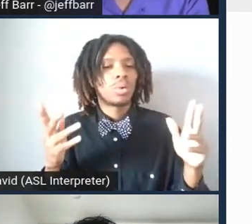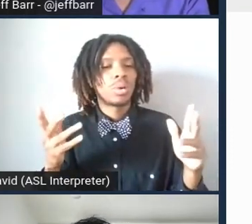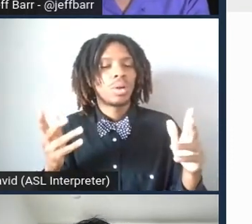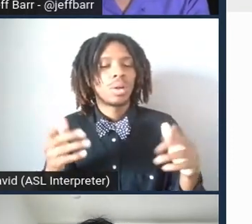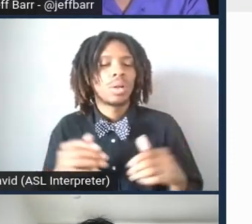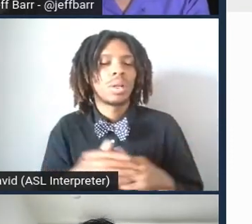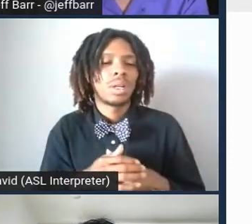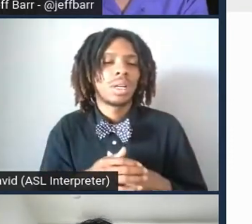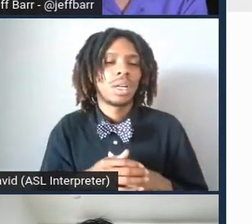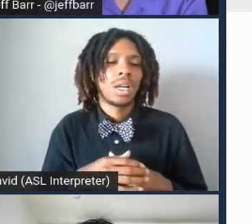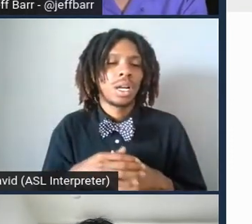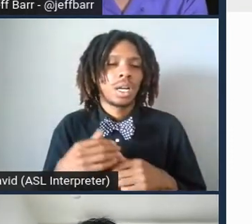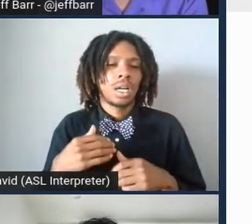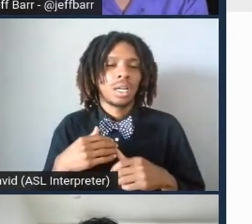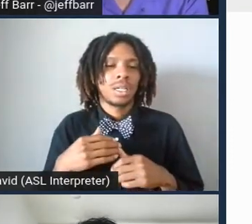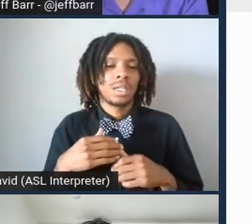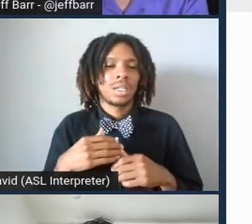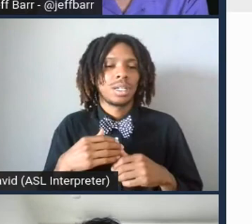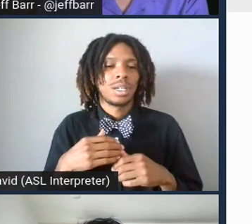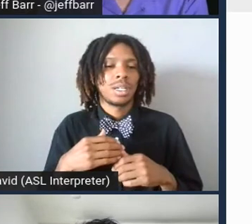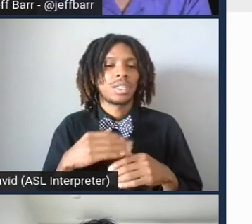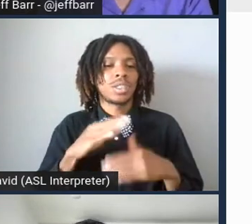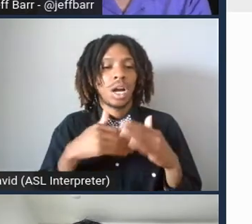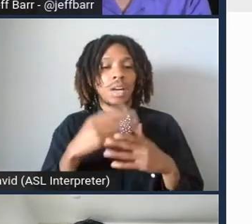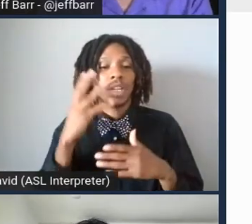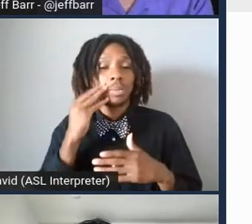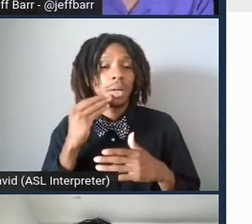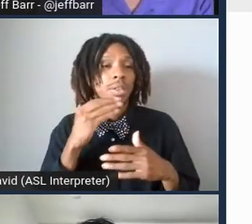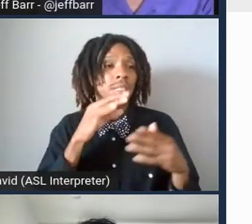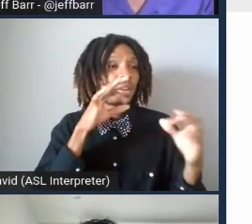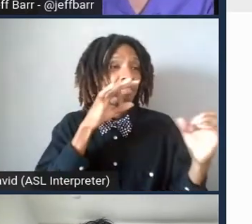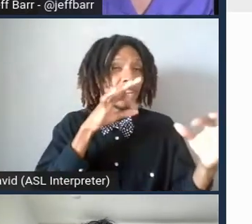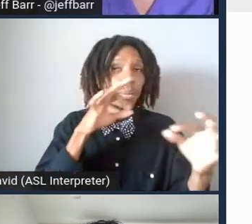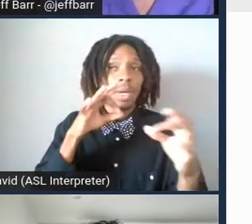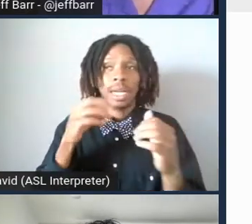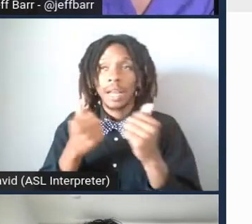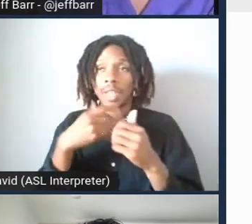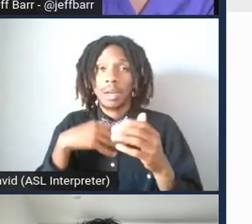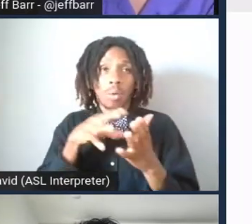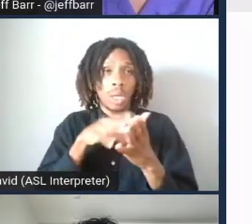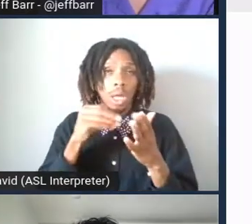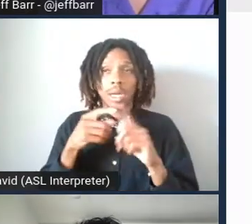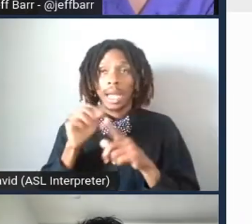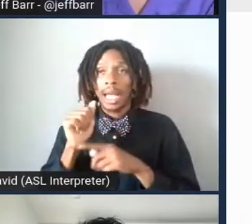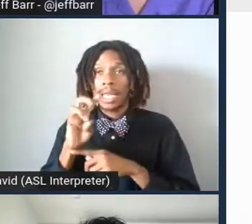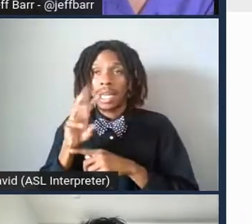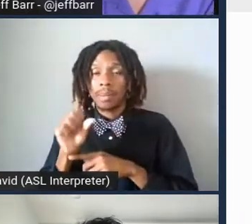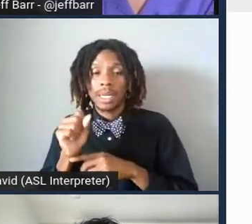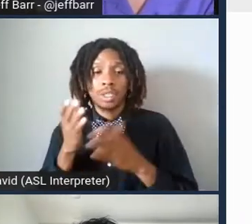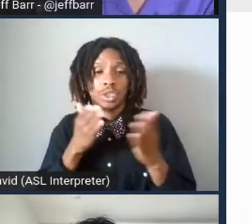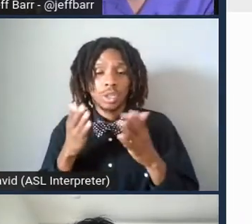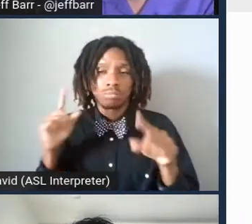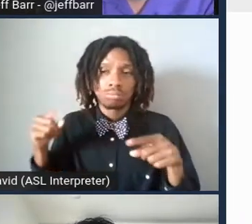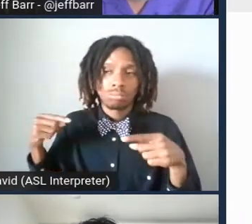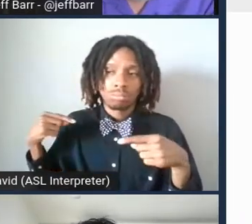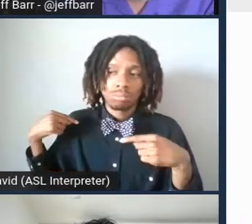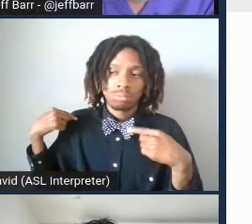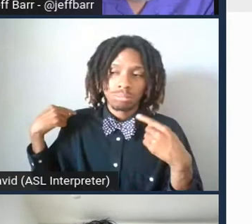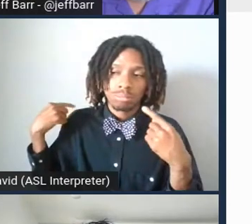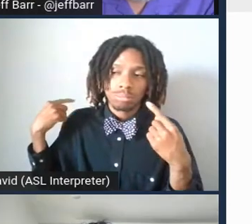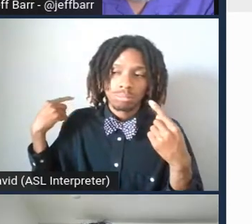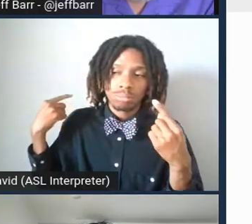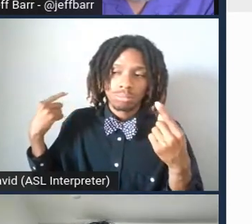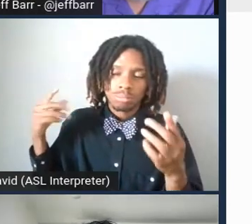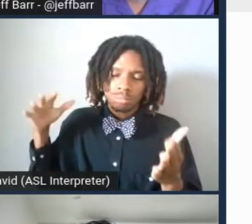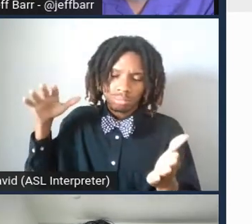We take all the experiences and the learnings that we run AWS services throughout the years and bundle that